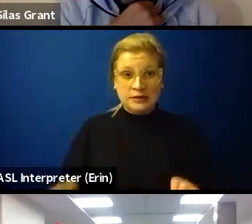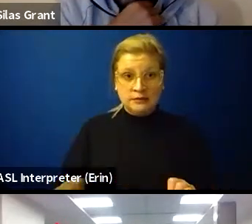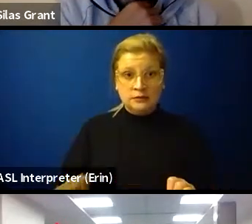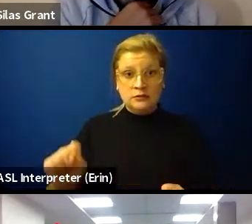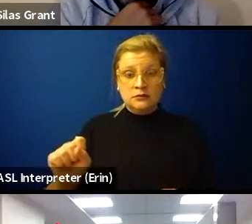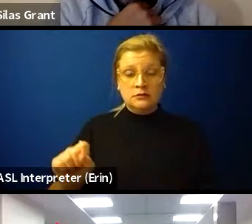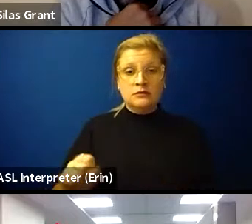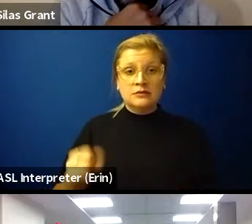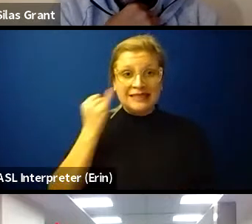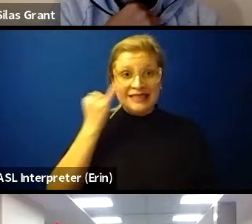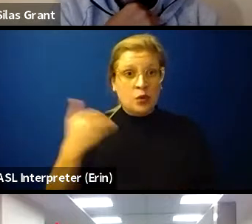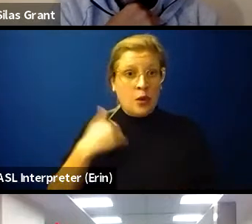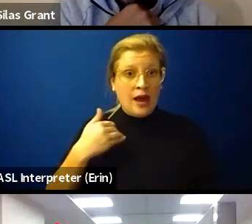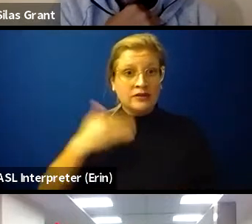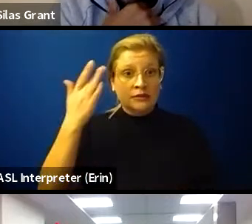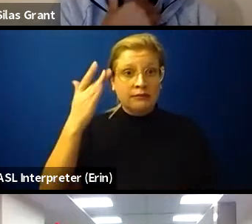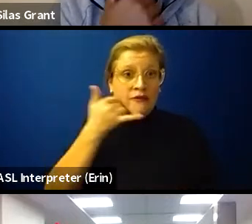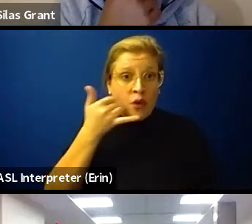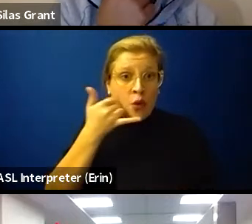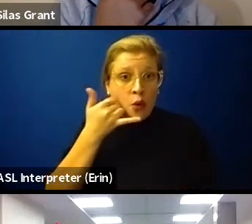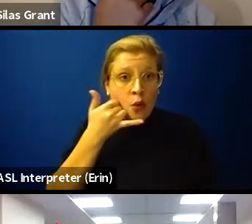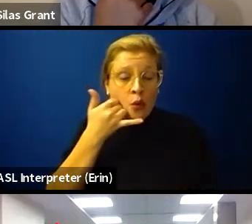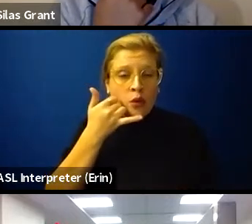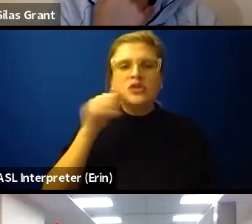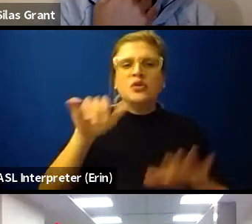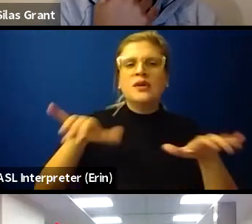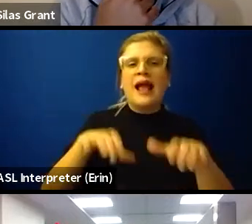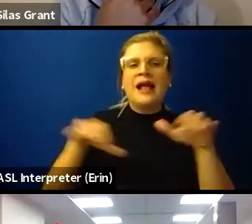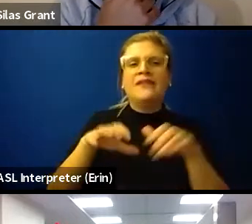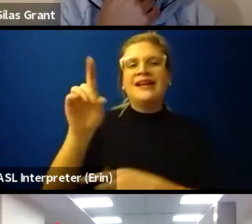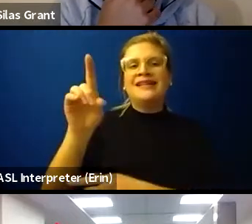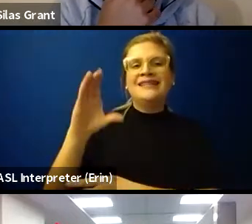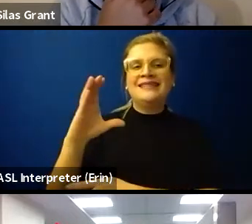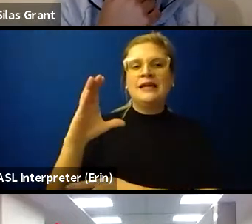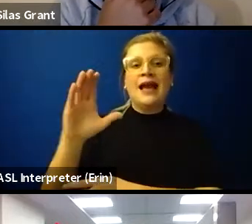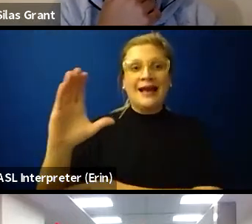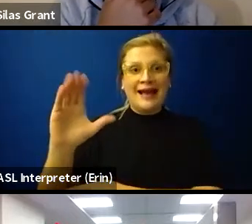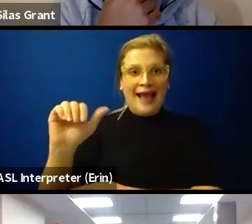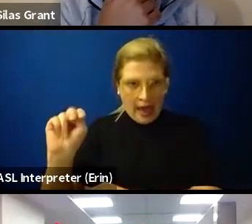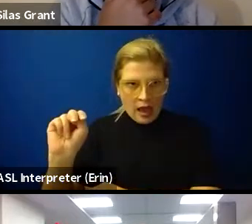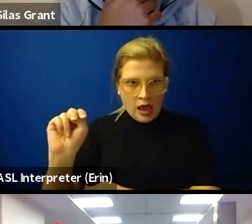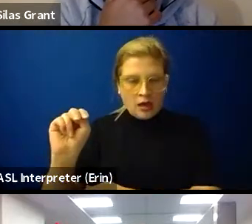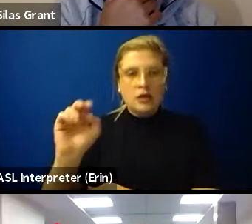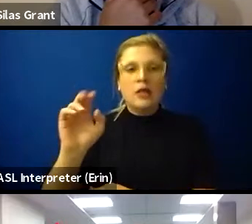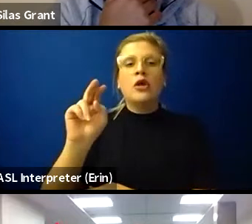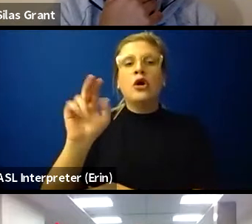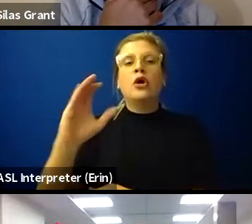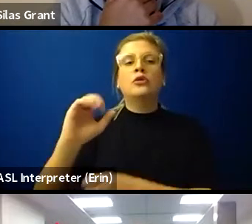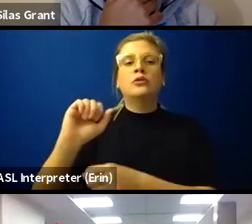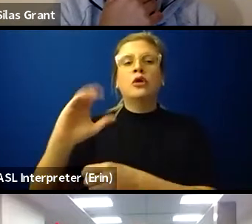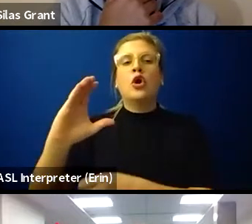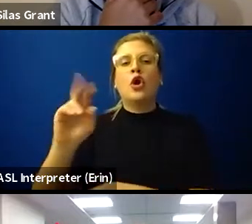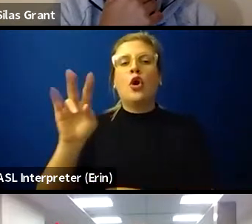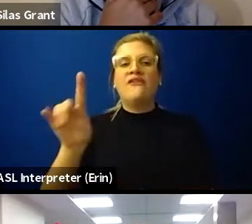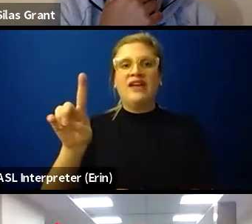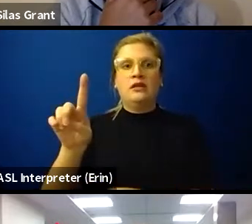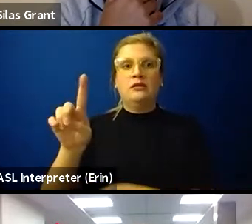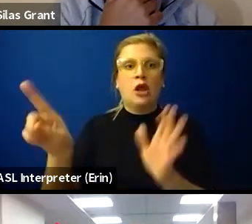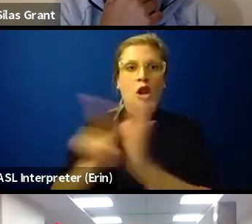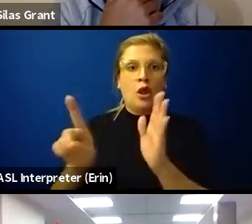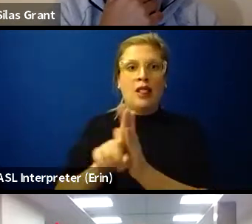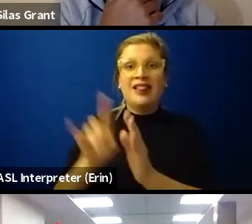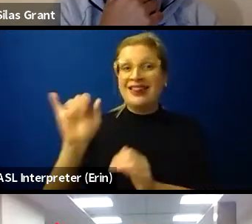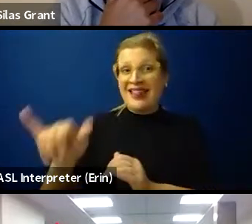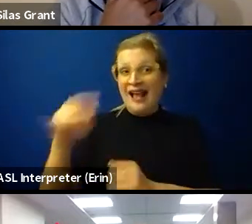have a smartphone, activate DC Can COVID alert notification. The sole purpose is to help stop the spread